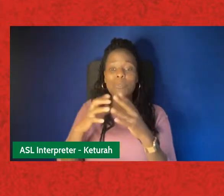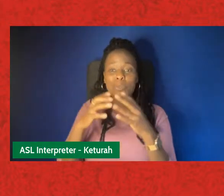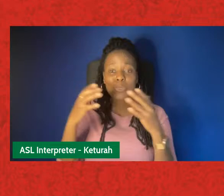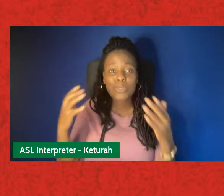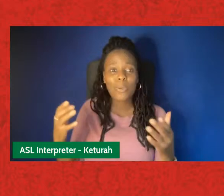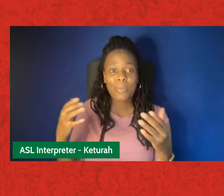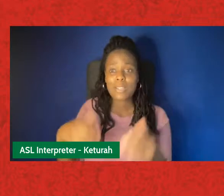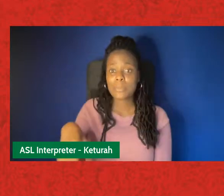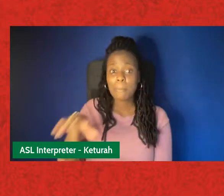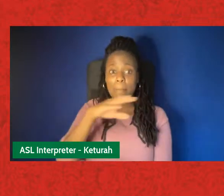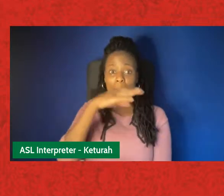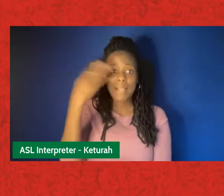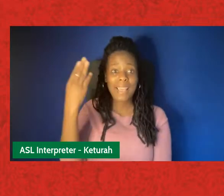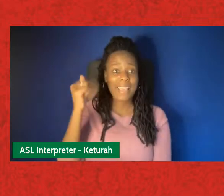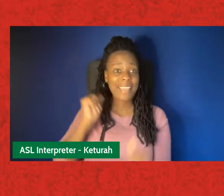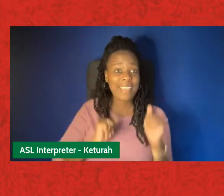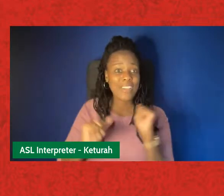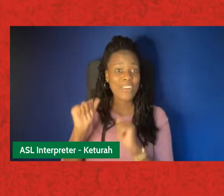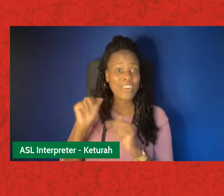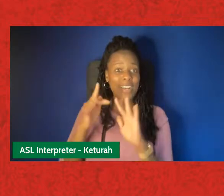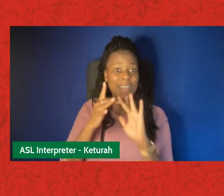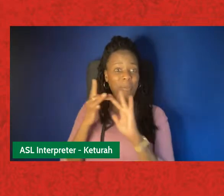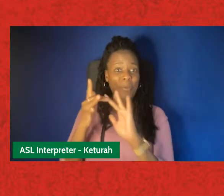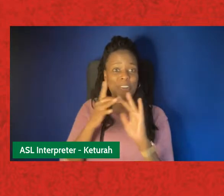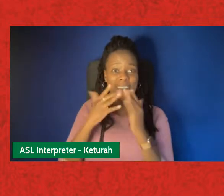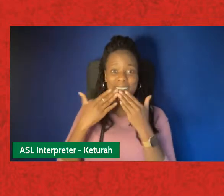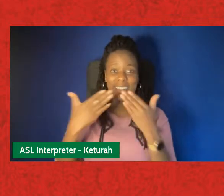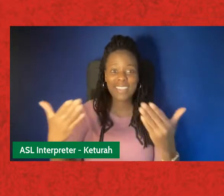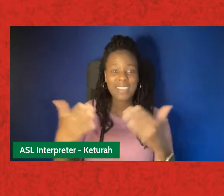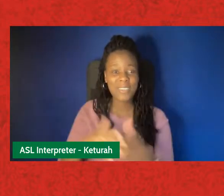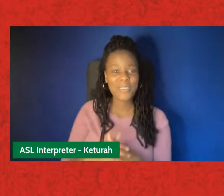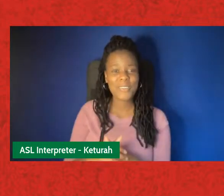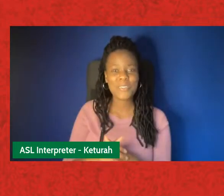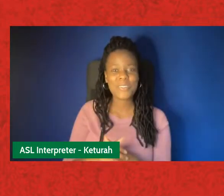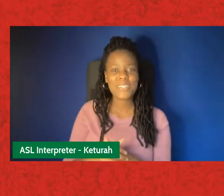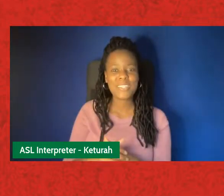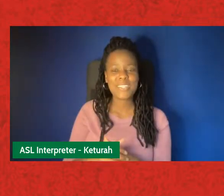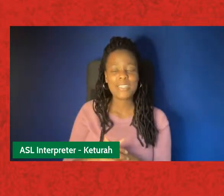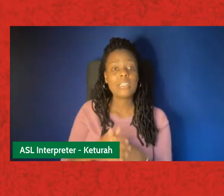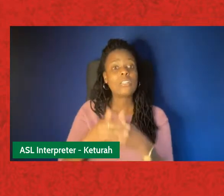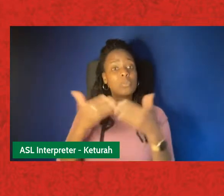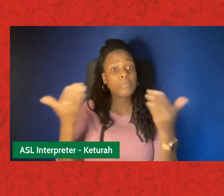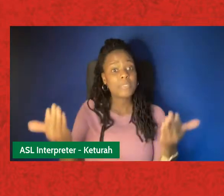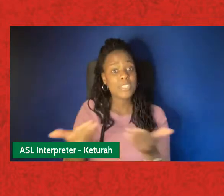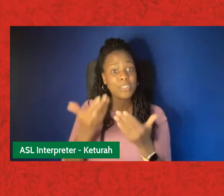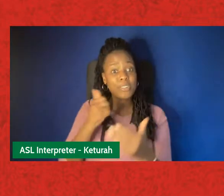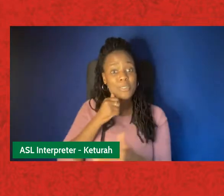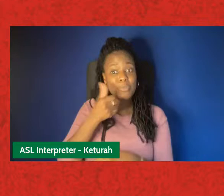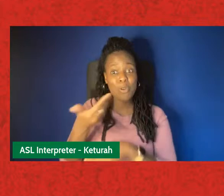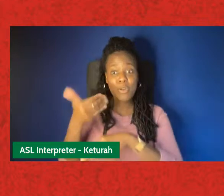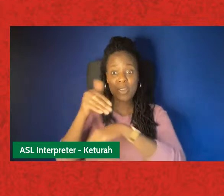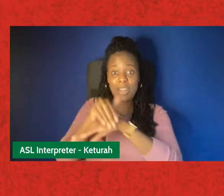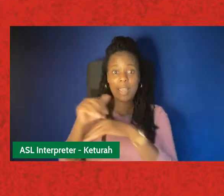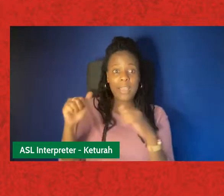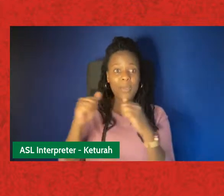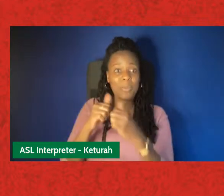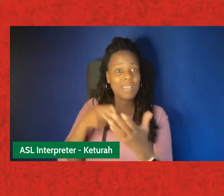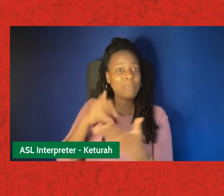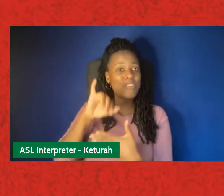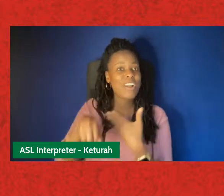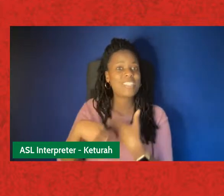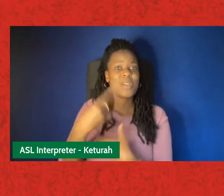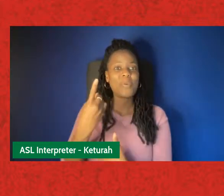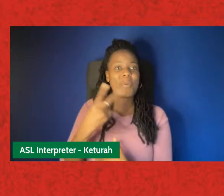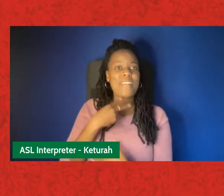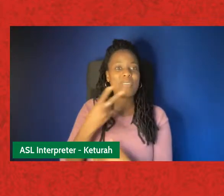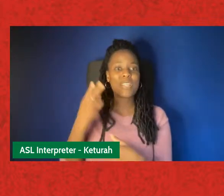you, Black Theater Network. Thank you, thank you, thank you. So we're here tomorrow night with Project One Voice Honors. I hope to see